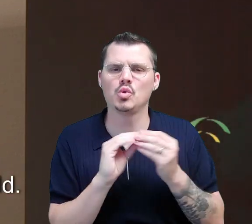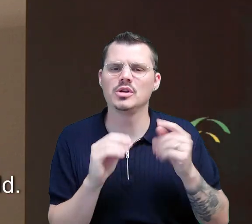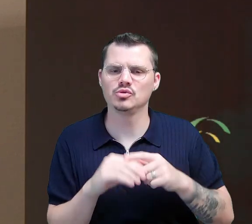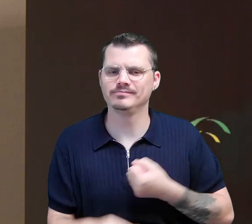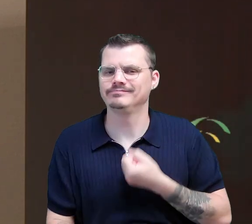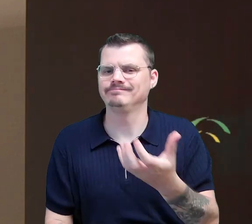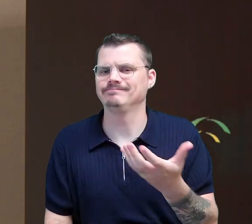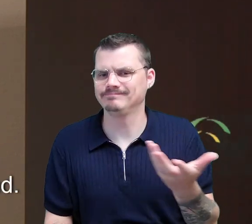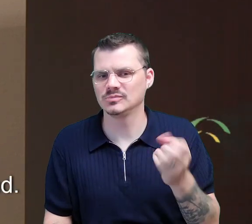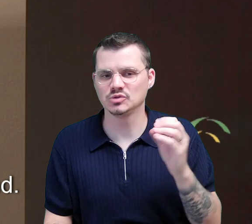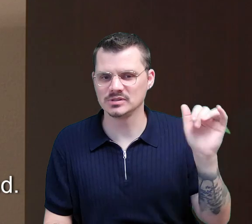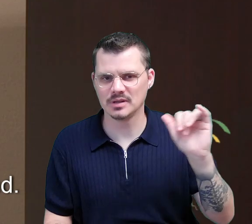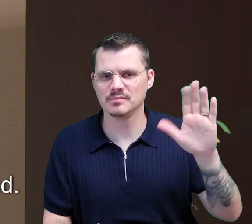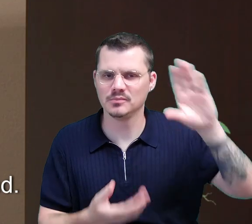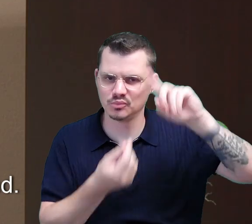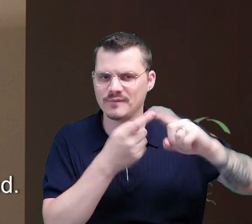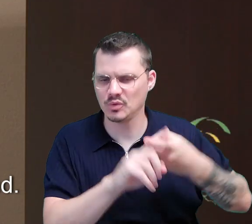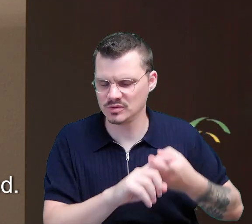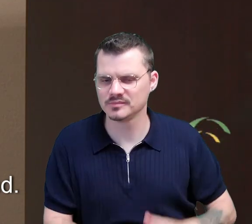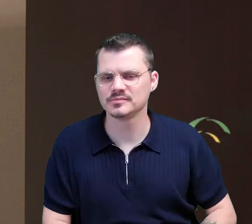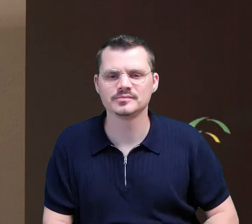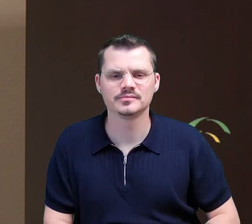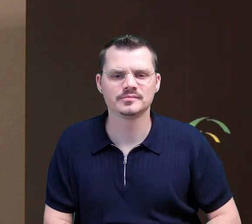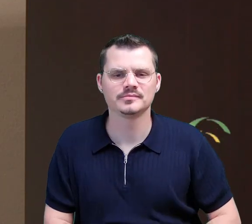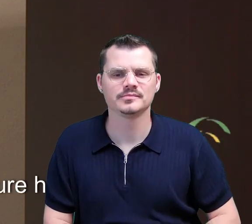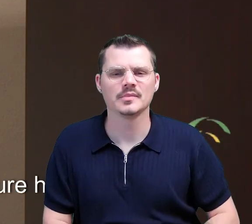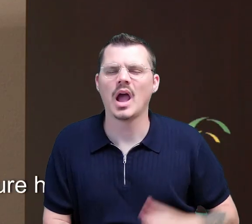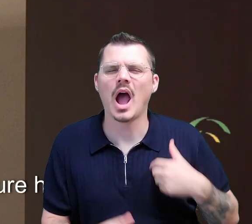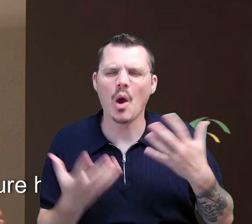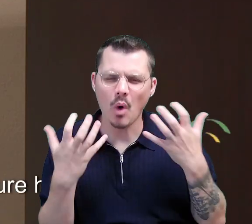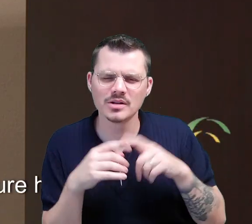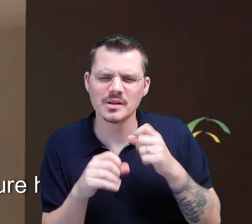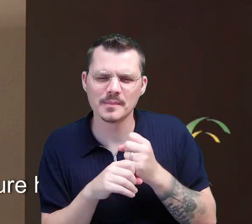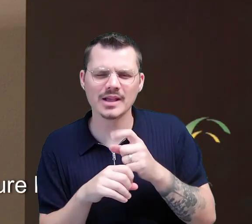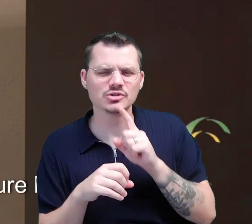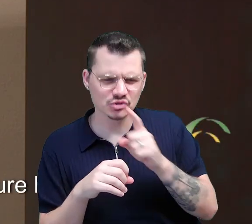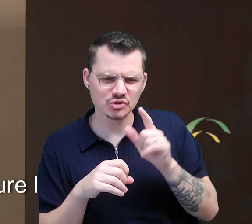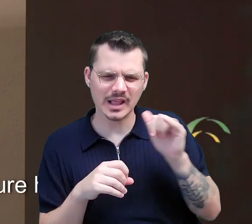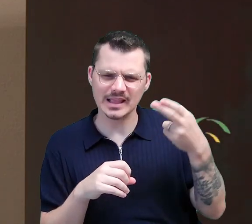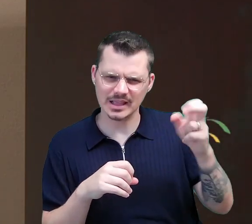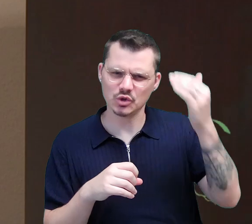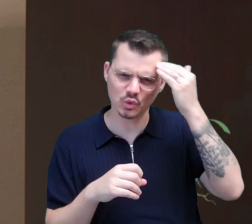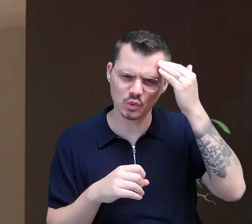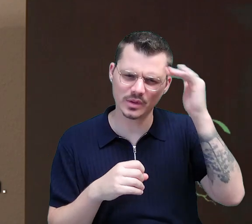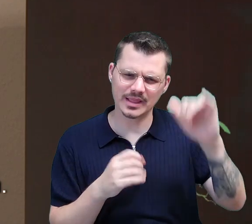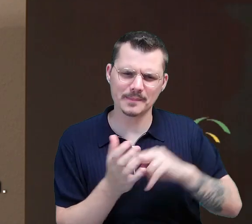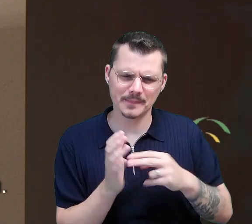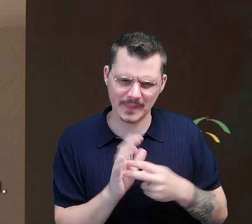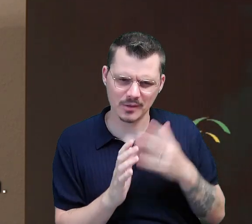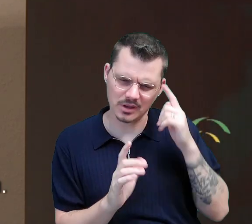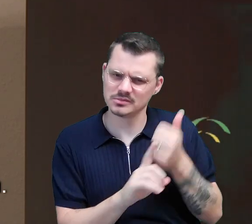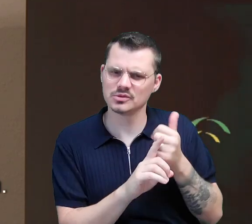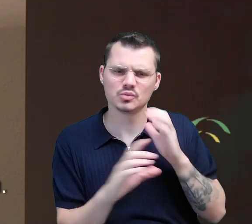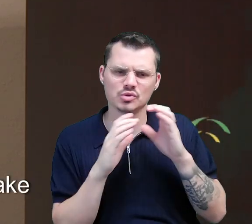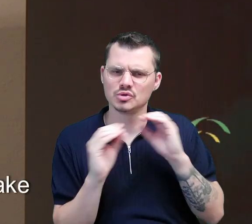be told, and so does his long-term boyfriend. But I wanted to make absolutely sure he knew what that meant. He